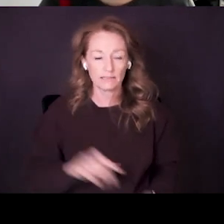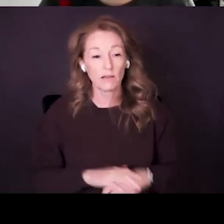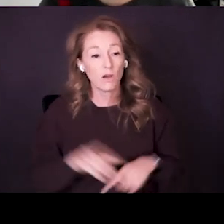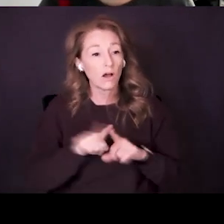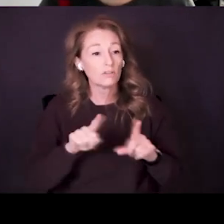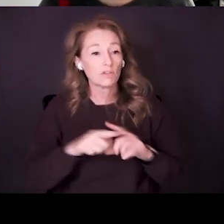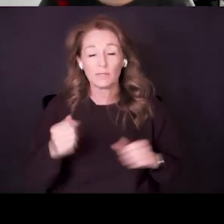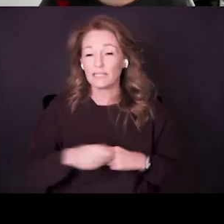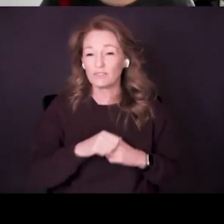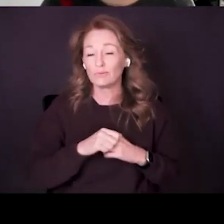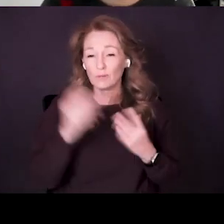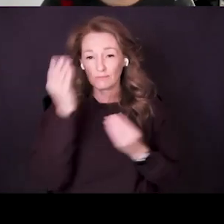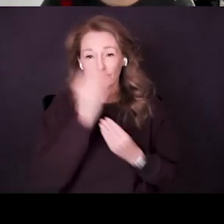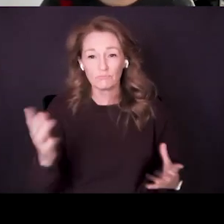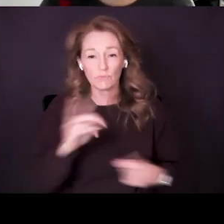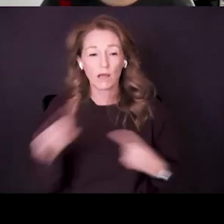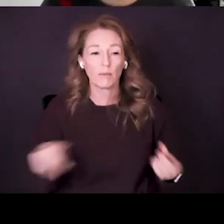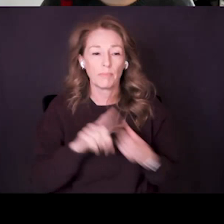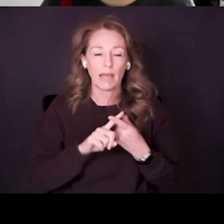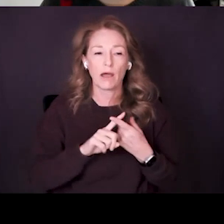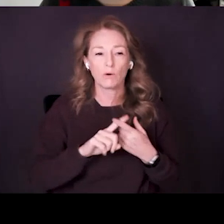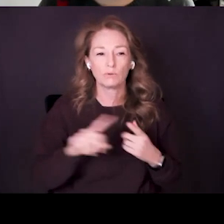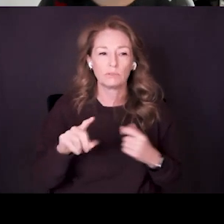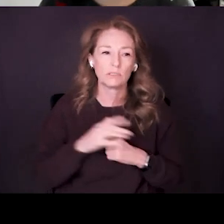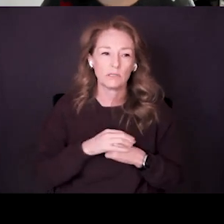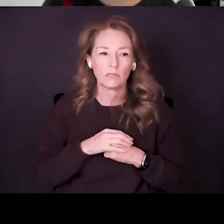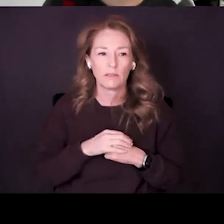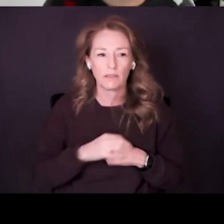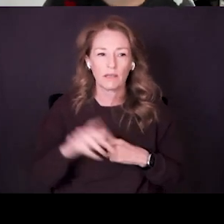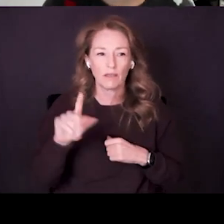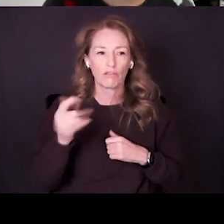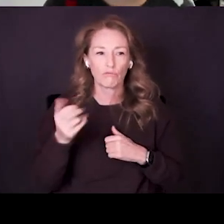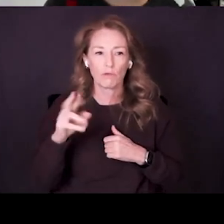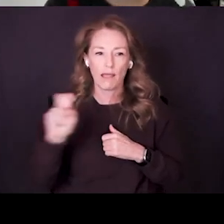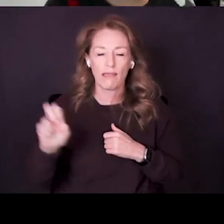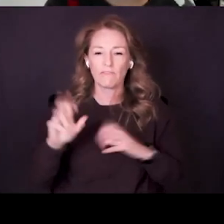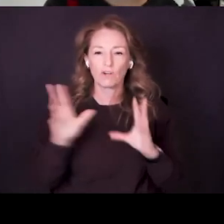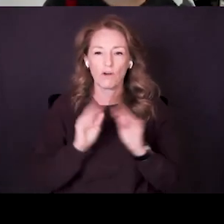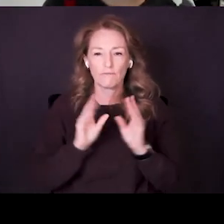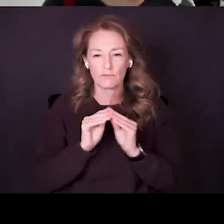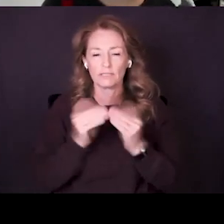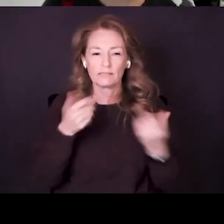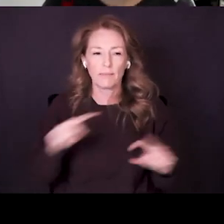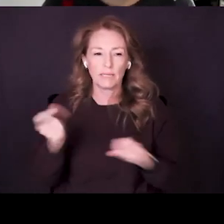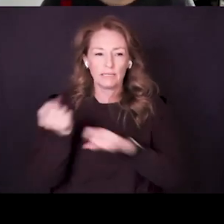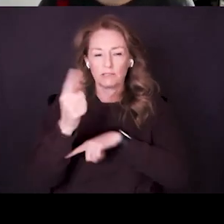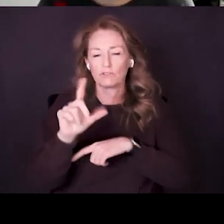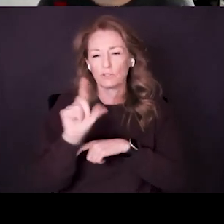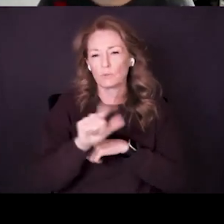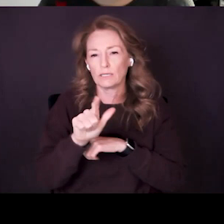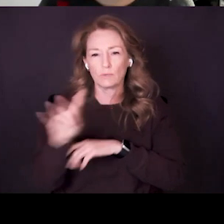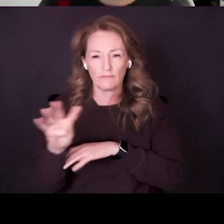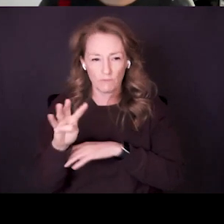2024. It's at the Portland State University's Native American Student and Community Center in Portland next year, June 28th to 24th to